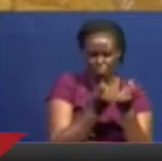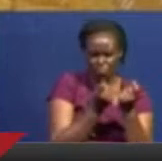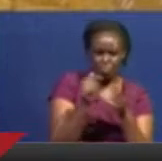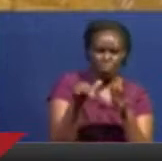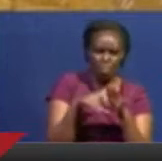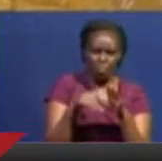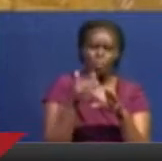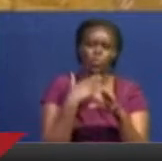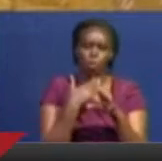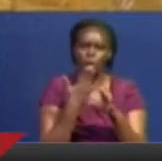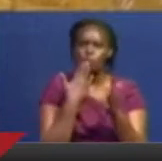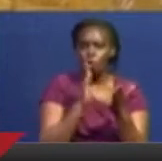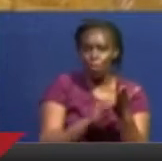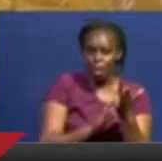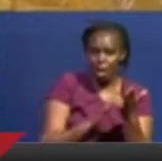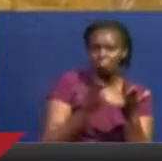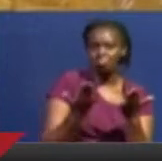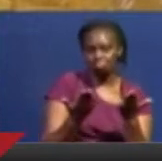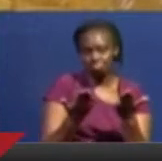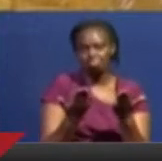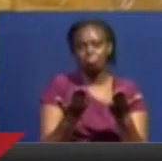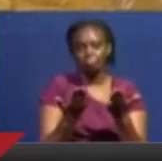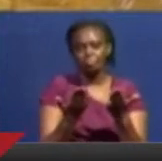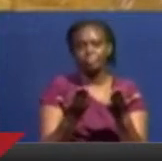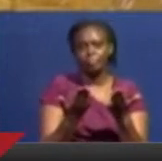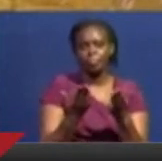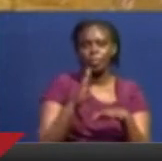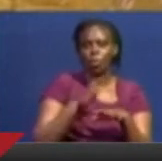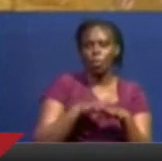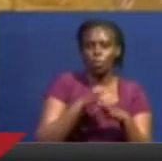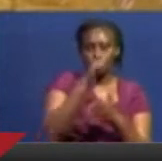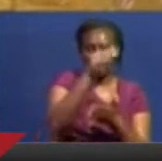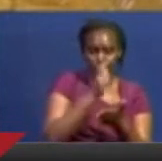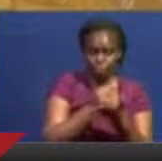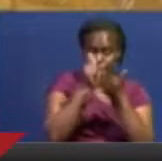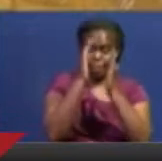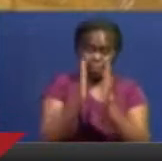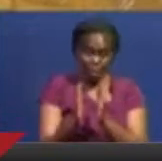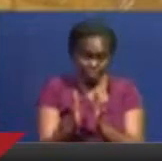wish to comment on the nominee